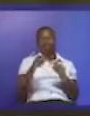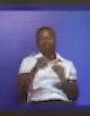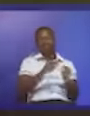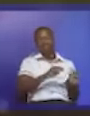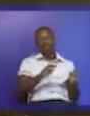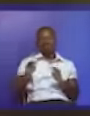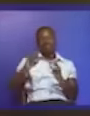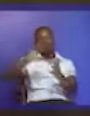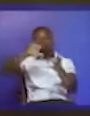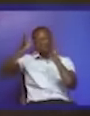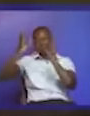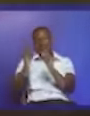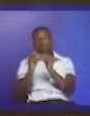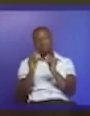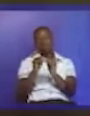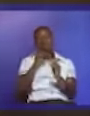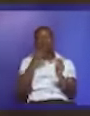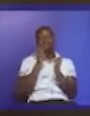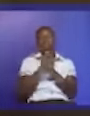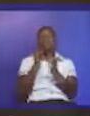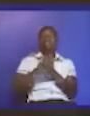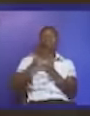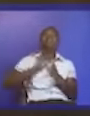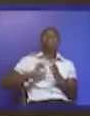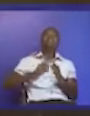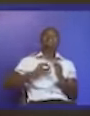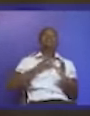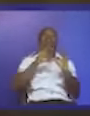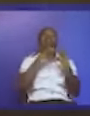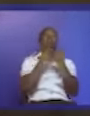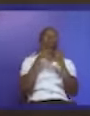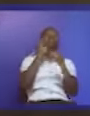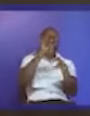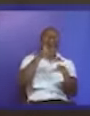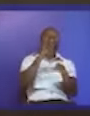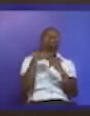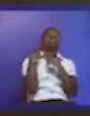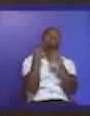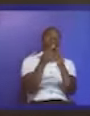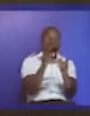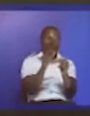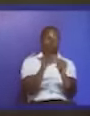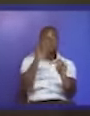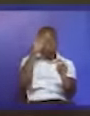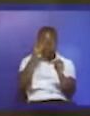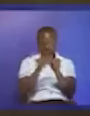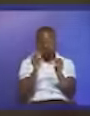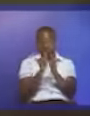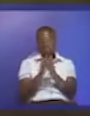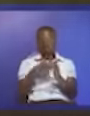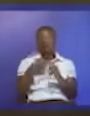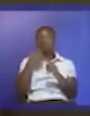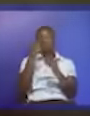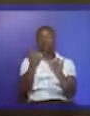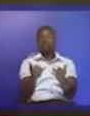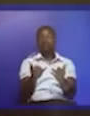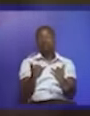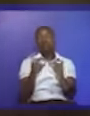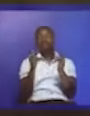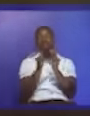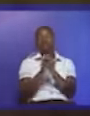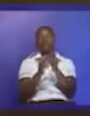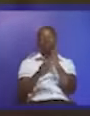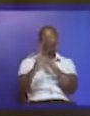climates. Don't say it is inheritance. That's how it happens to everybody. Remember, I leave you with a message tonight. God